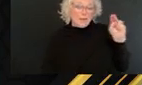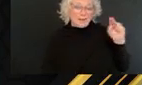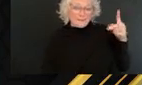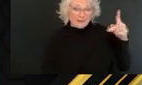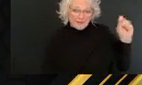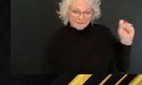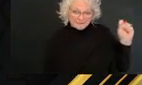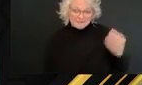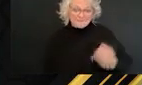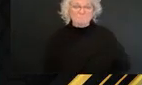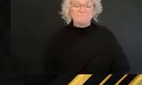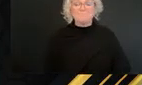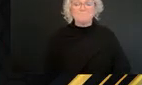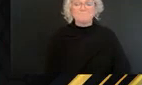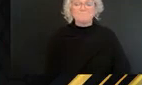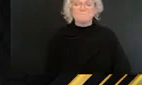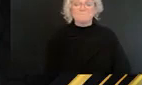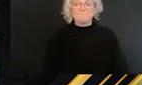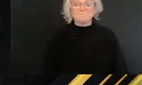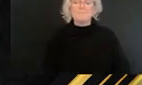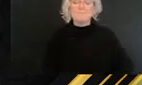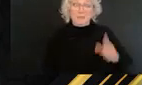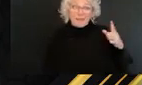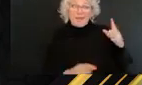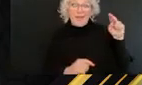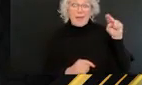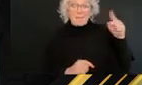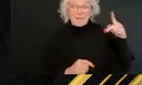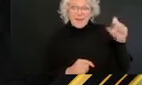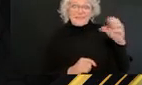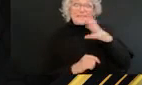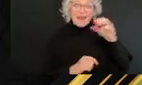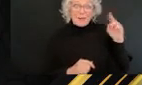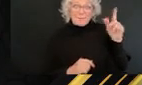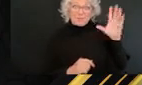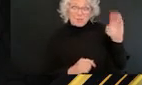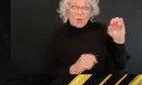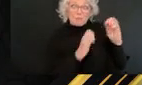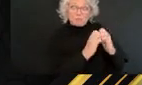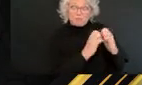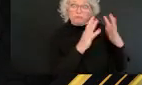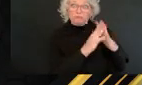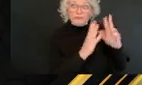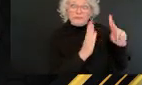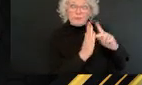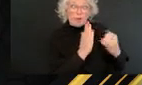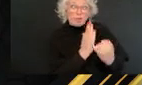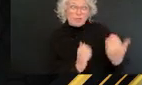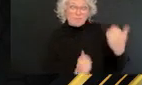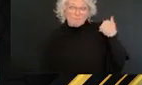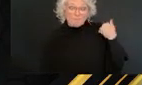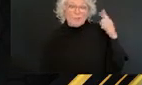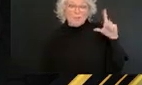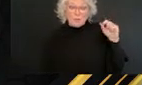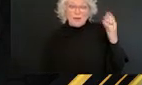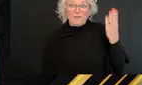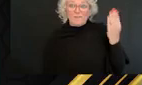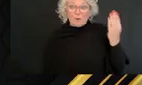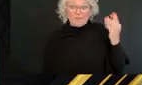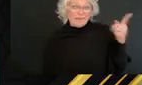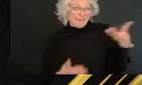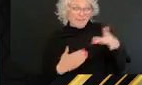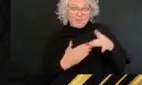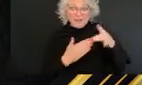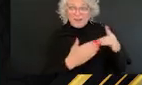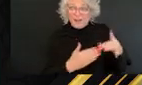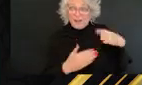Service. And the Park Service and Michelle started this project with me in 2014. They've been